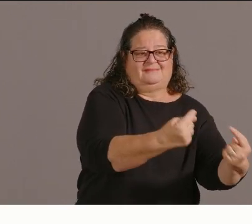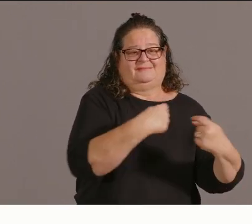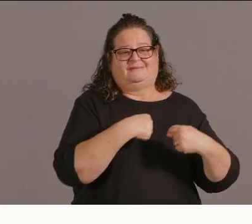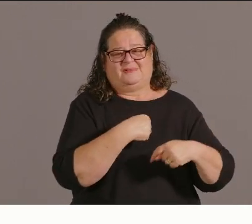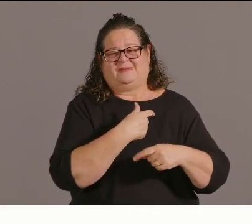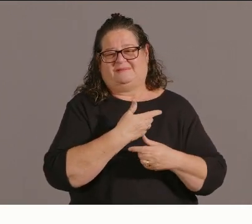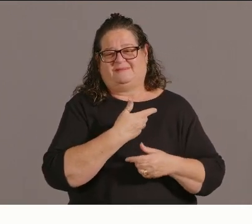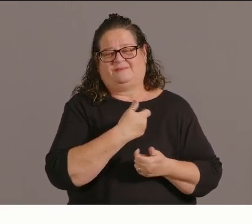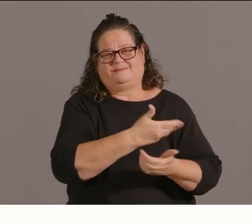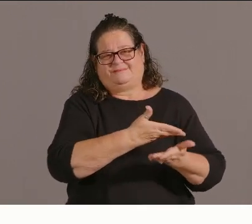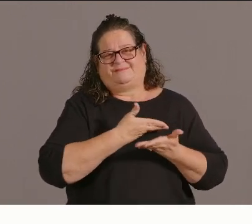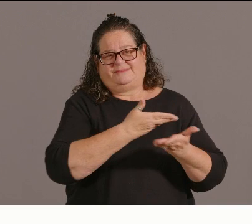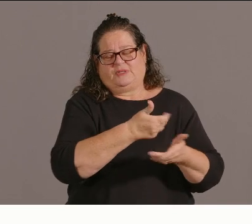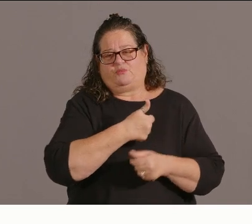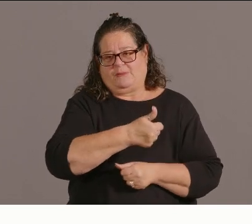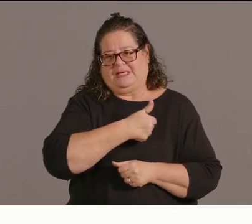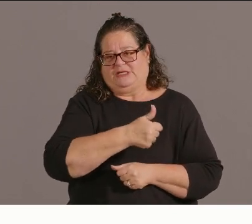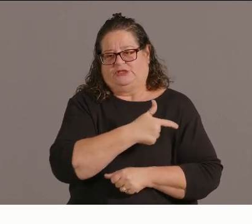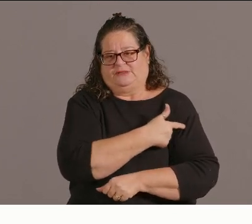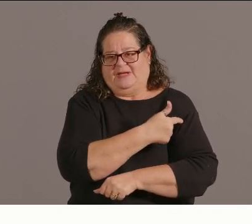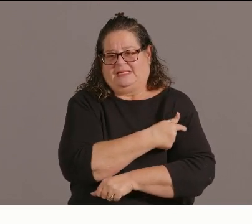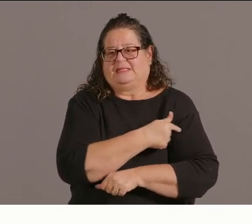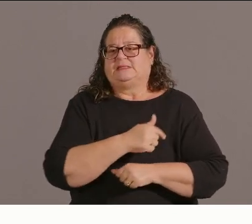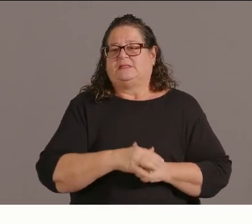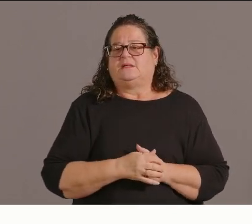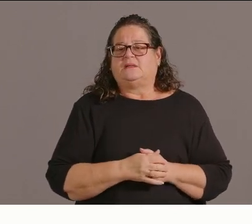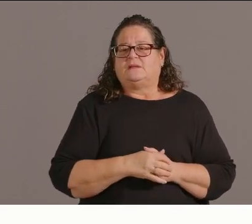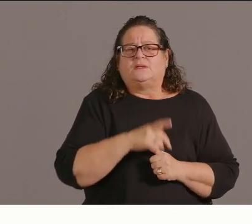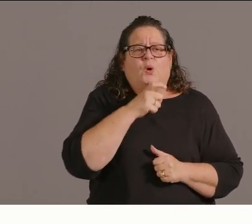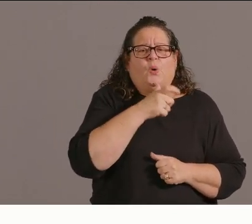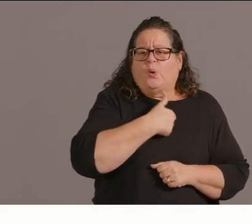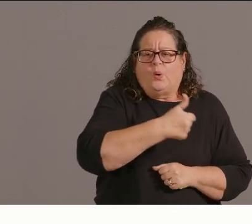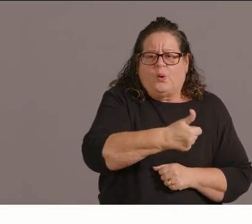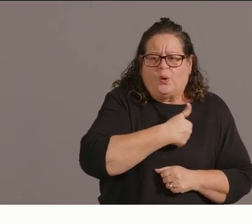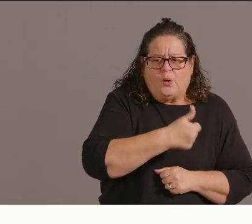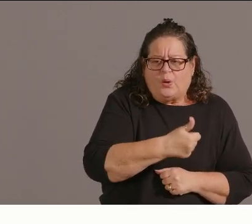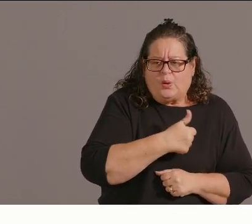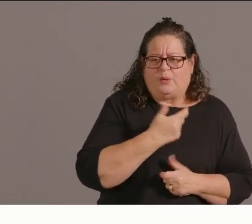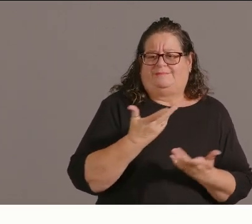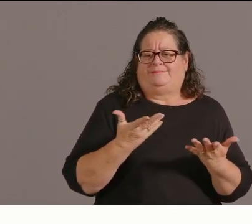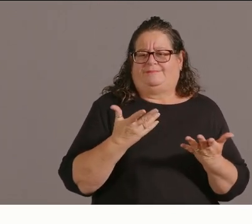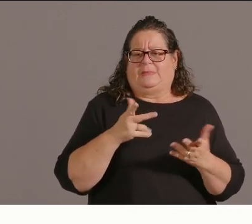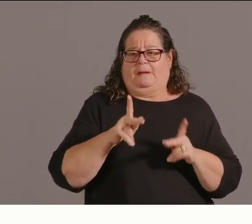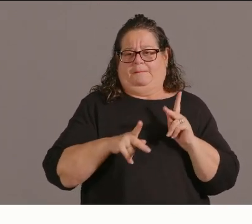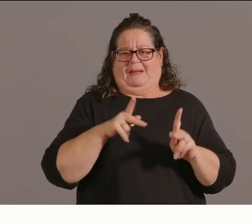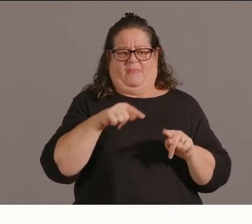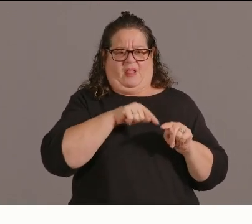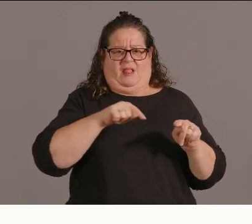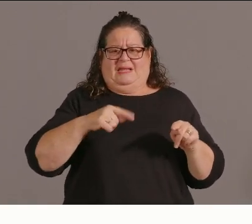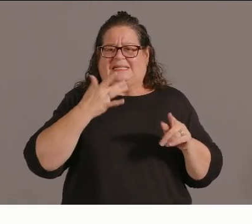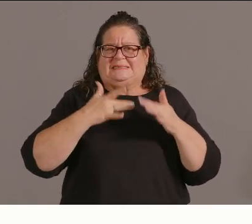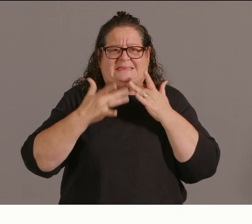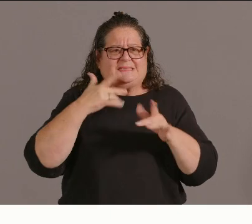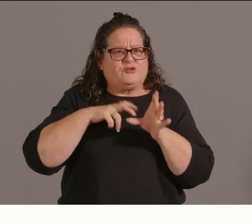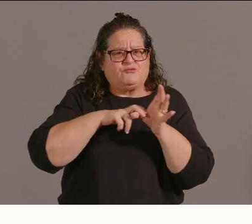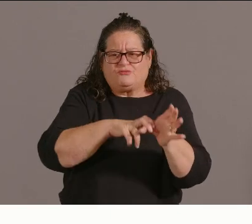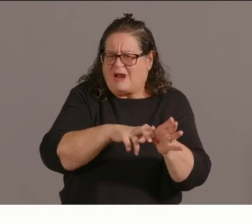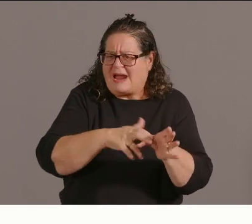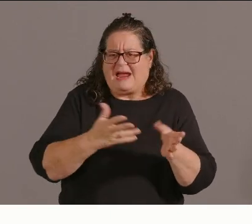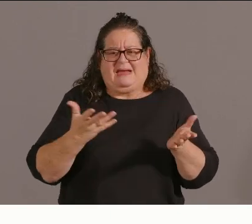on high vulnerability areas, that 85009 zip code that had